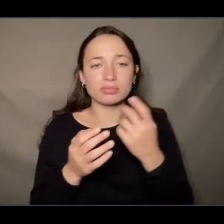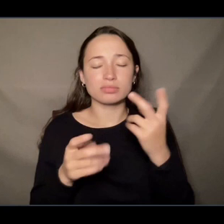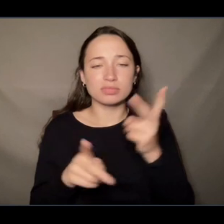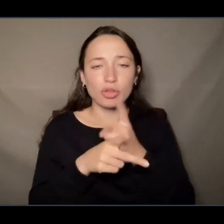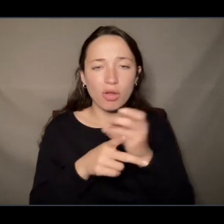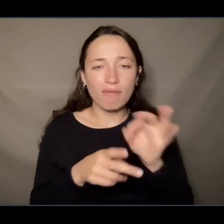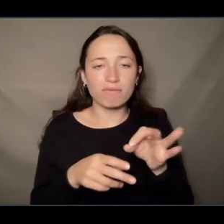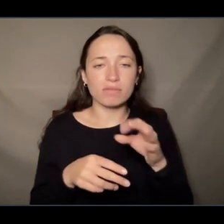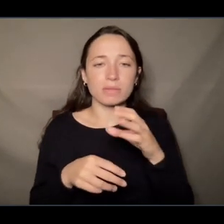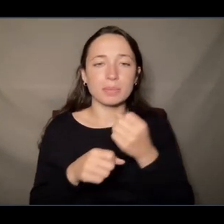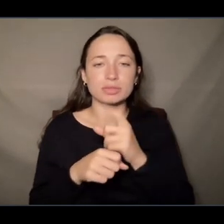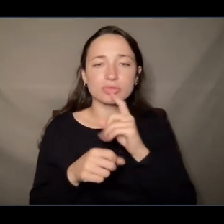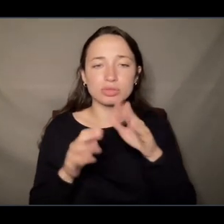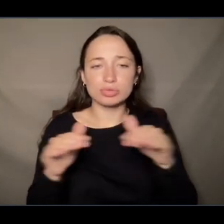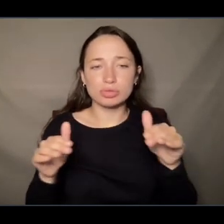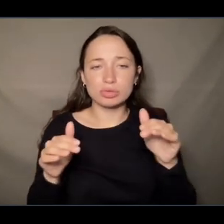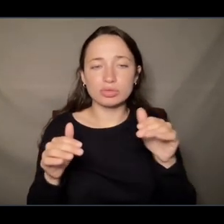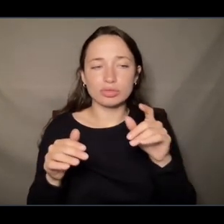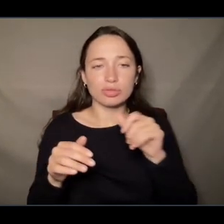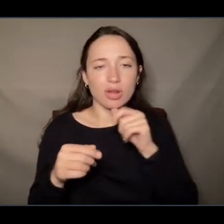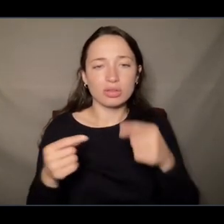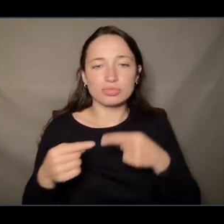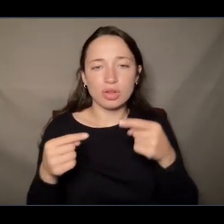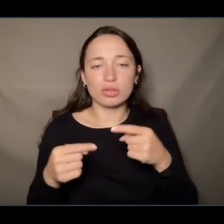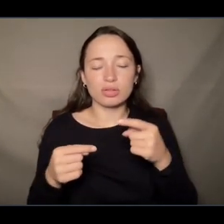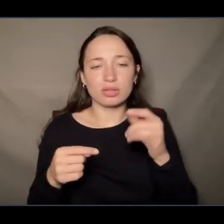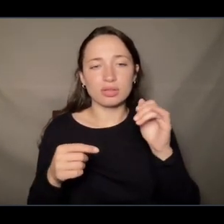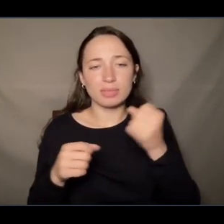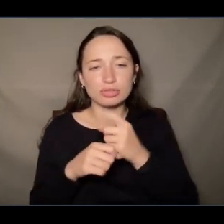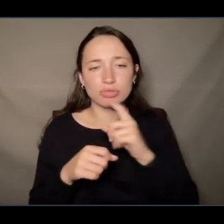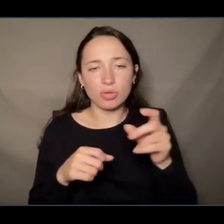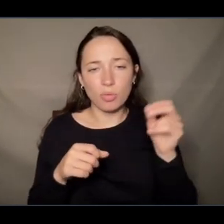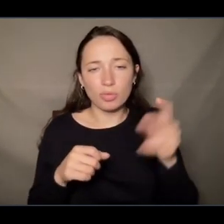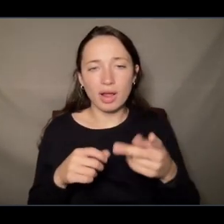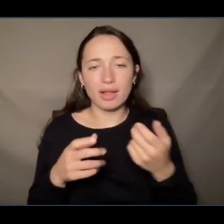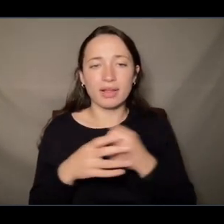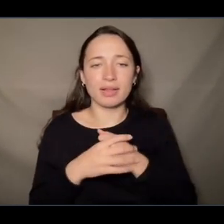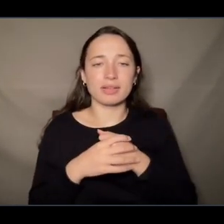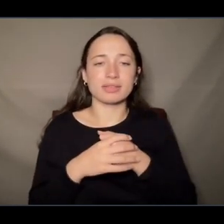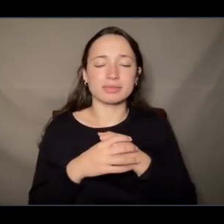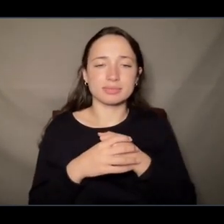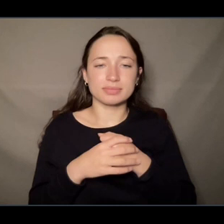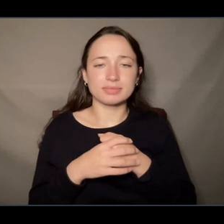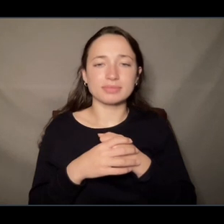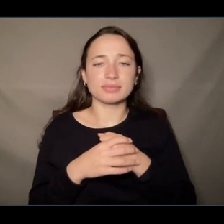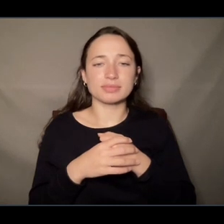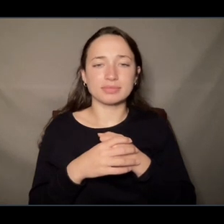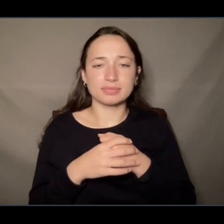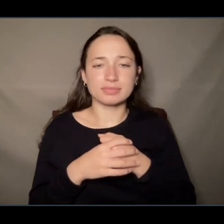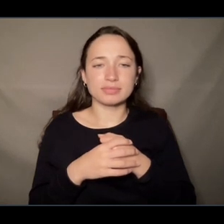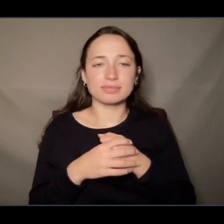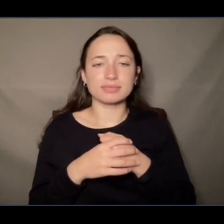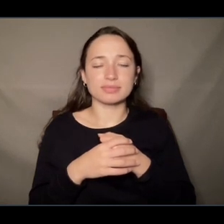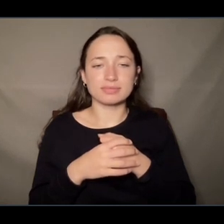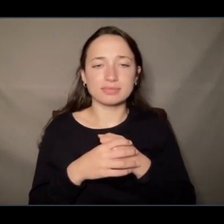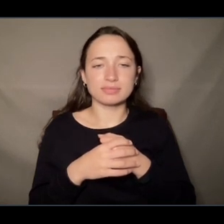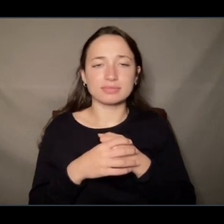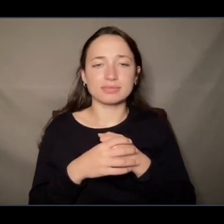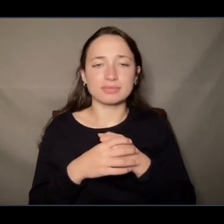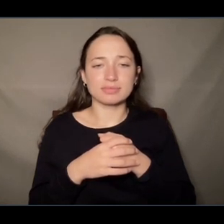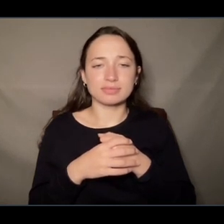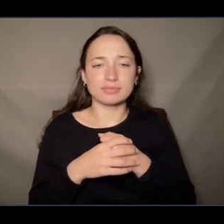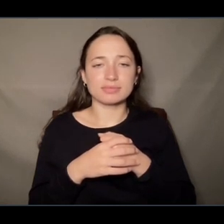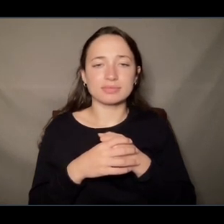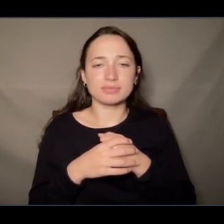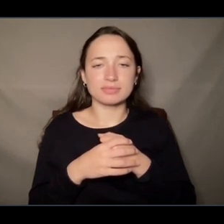helped and taken care of, but that the children that aren't struggling,